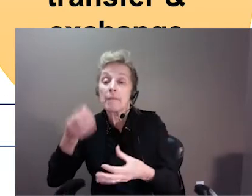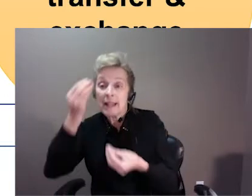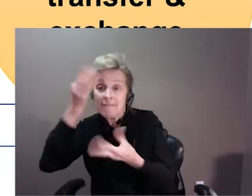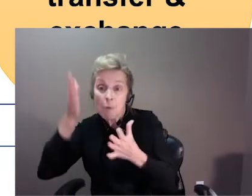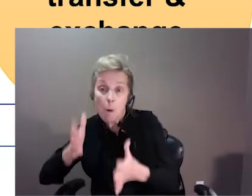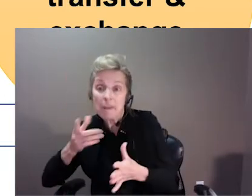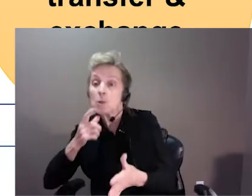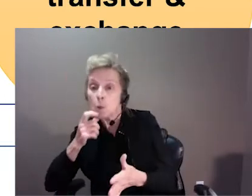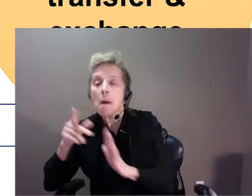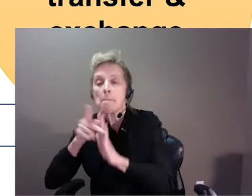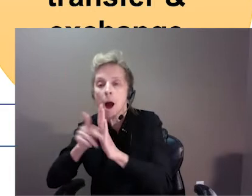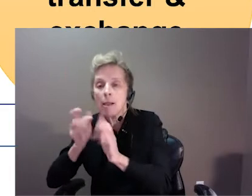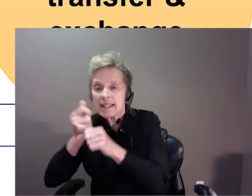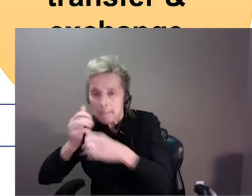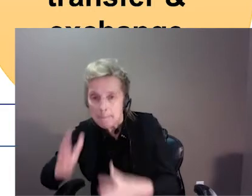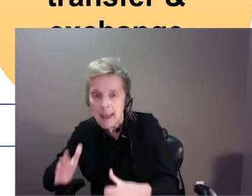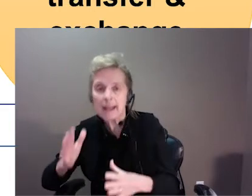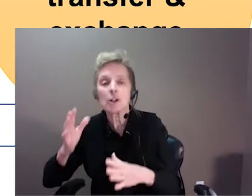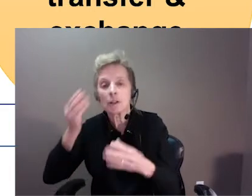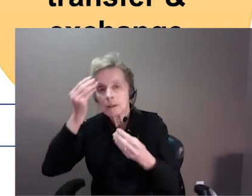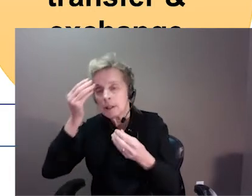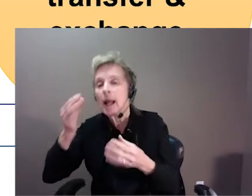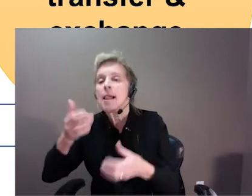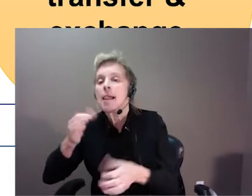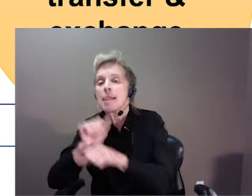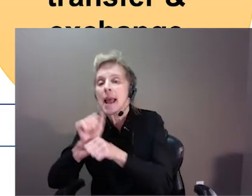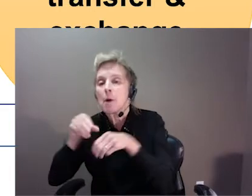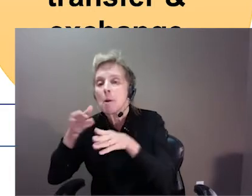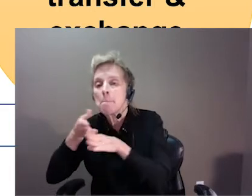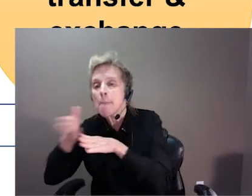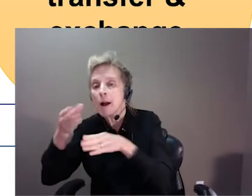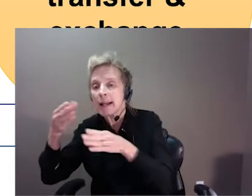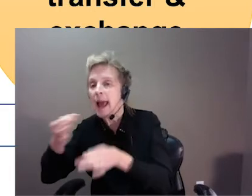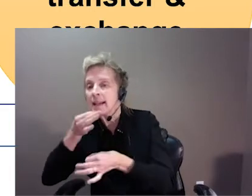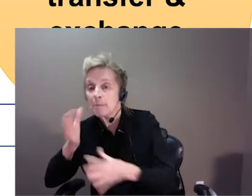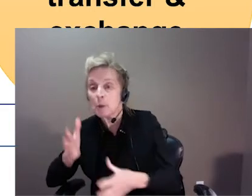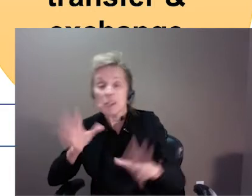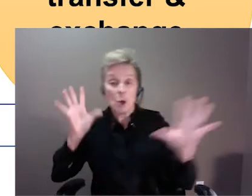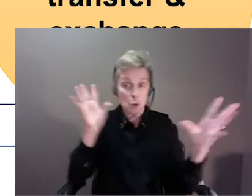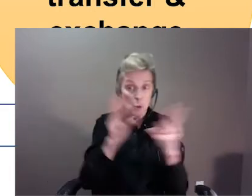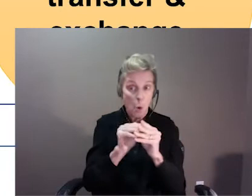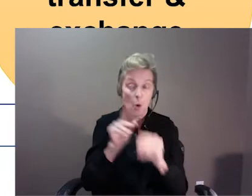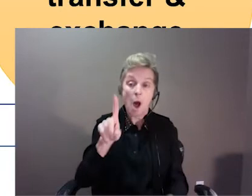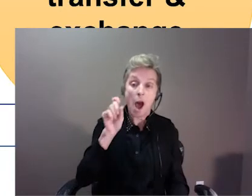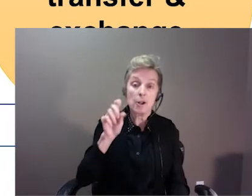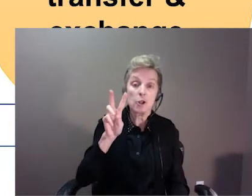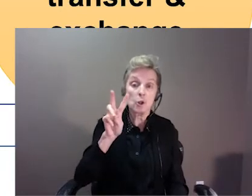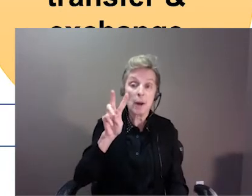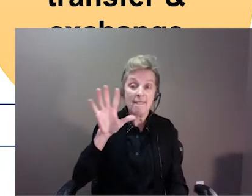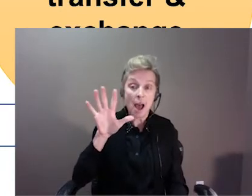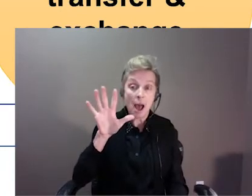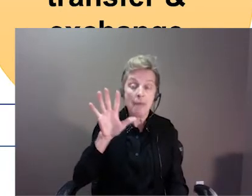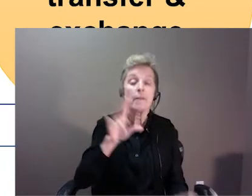employment service providers, and labor market experts. A total of 125 participants completed the survey,